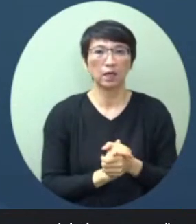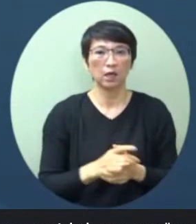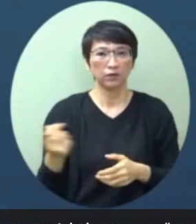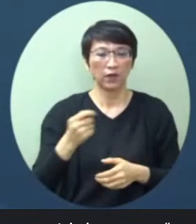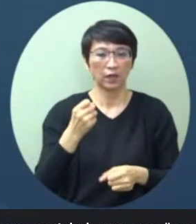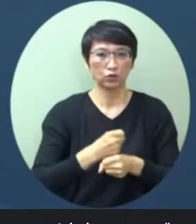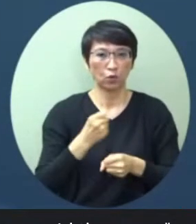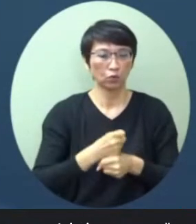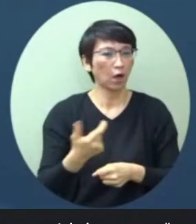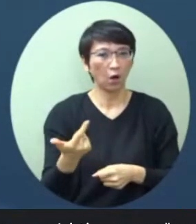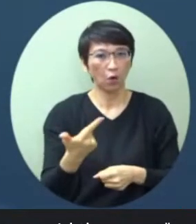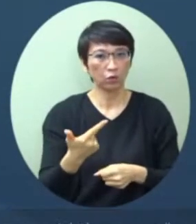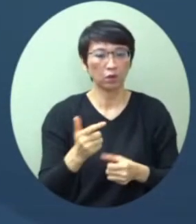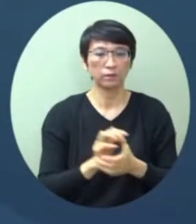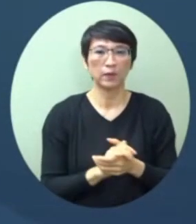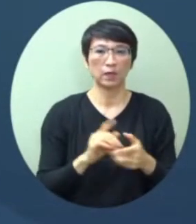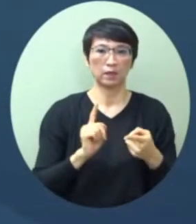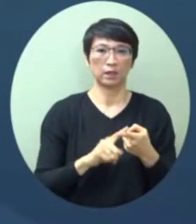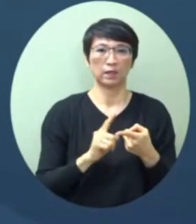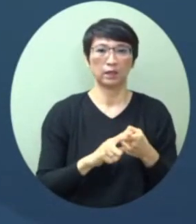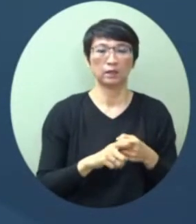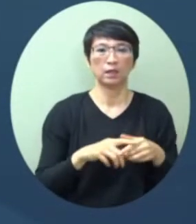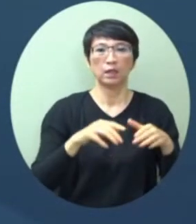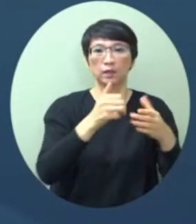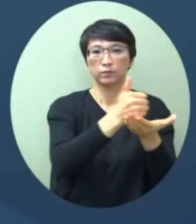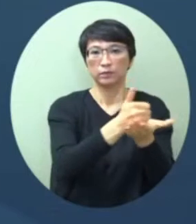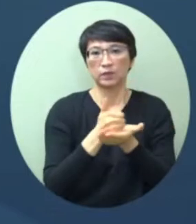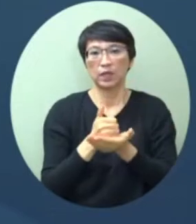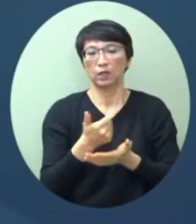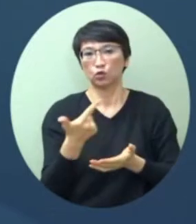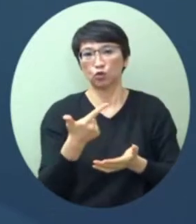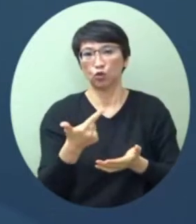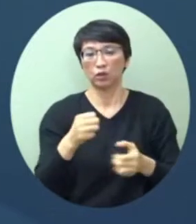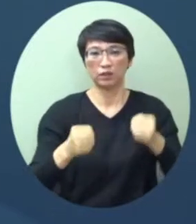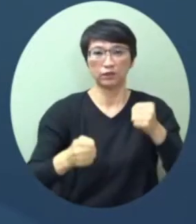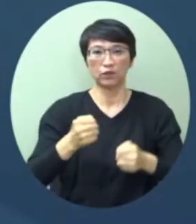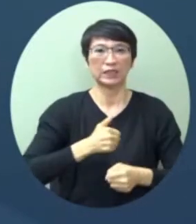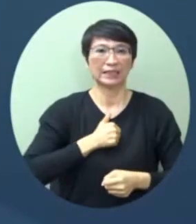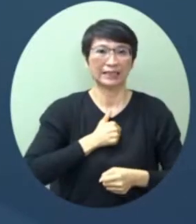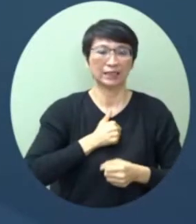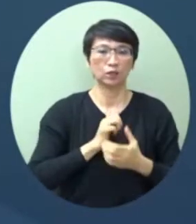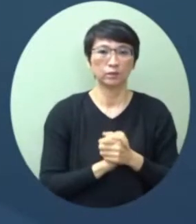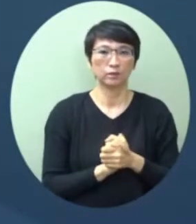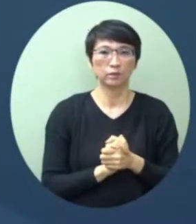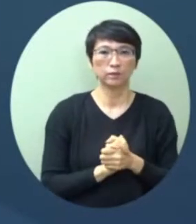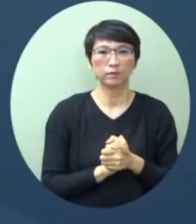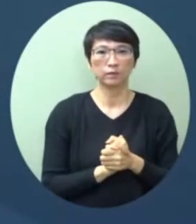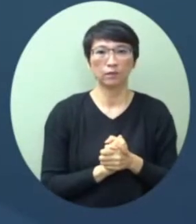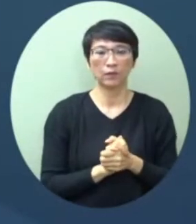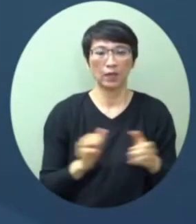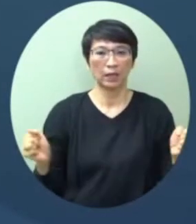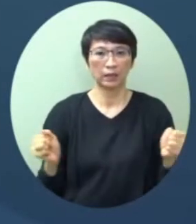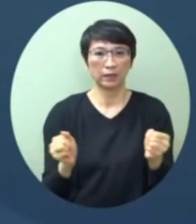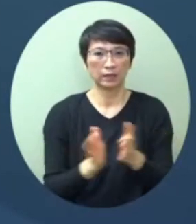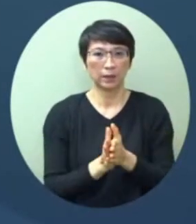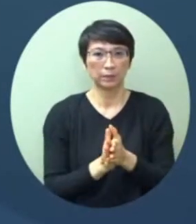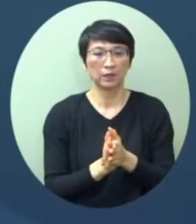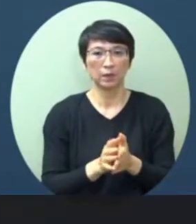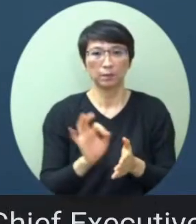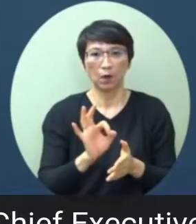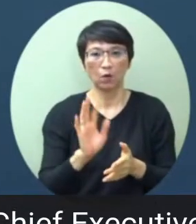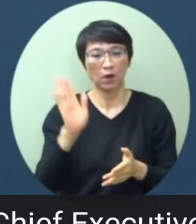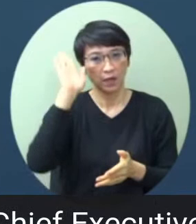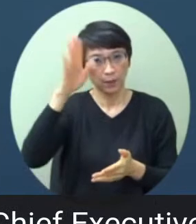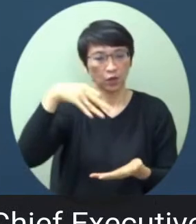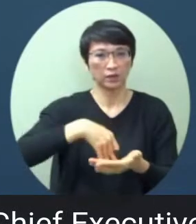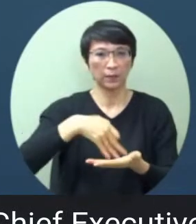because that is related to cross-boundary truck drivers. A lot of work is being done. For